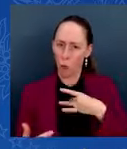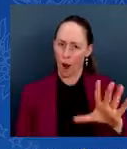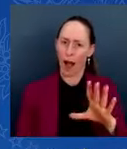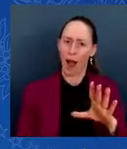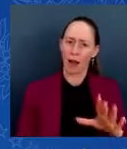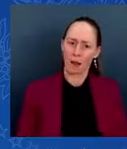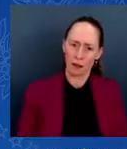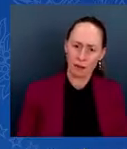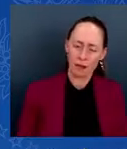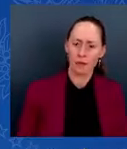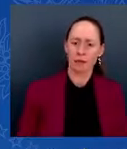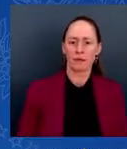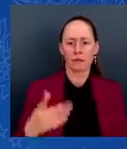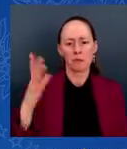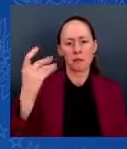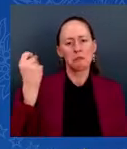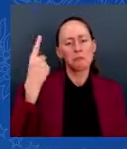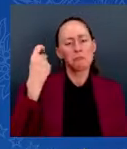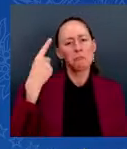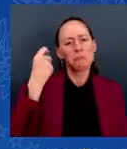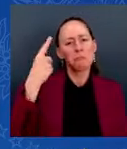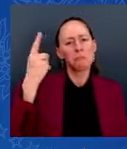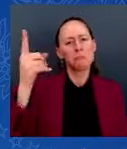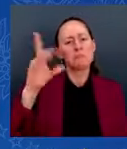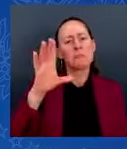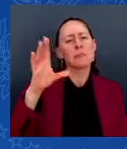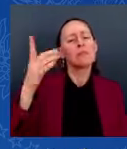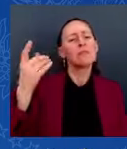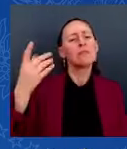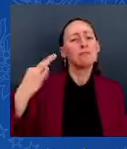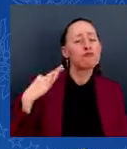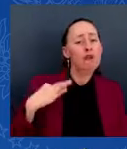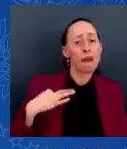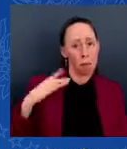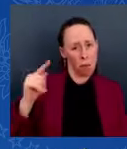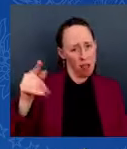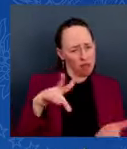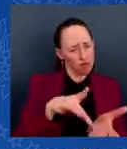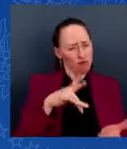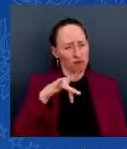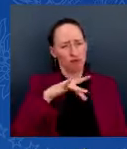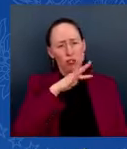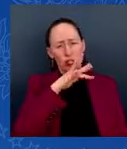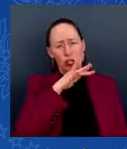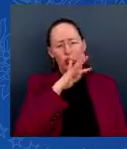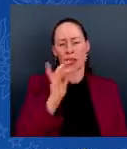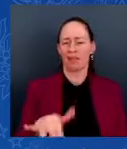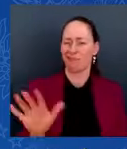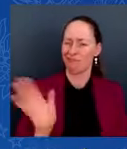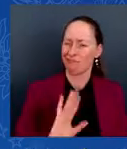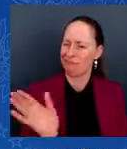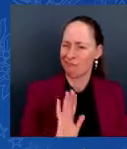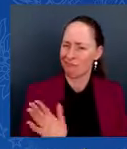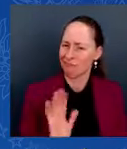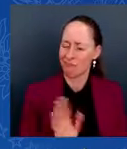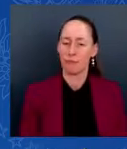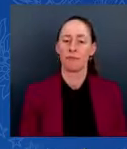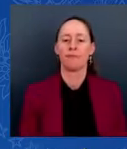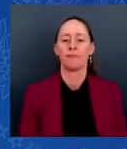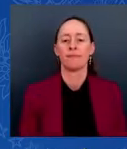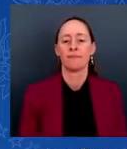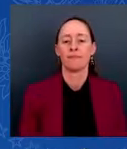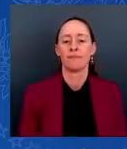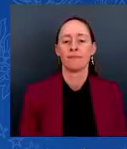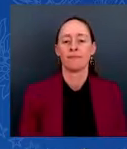this. It's all about health care. It's about lowering costs for families. It's about fairness and security. It's about the dignity for people